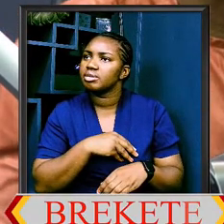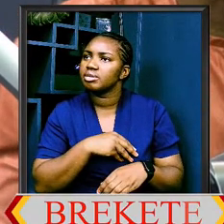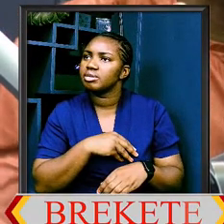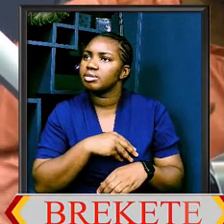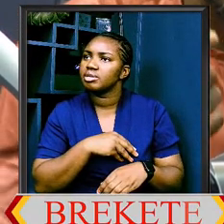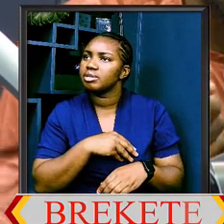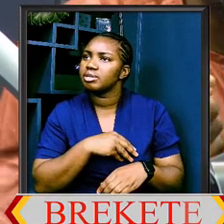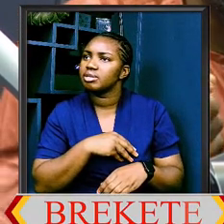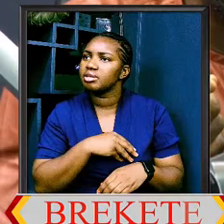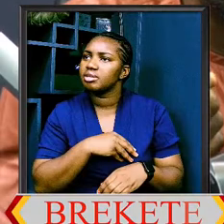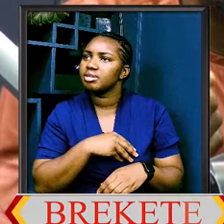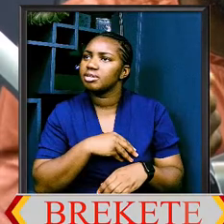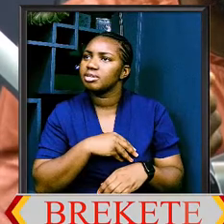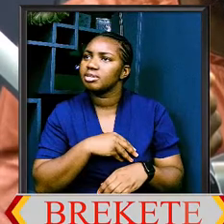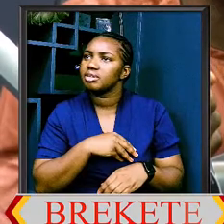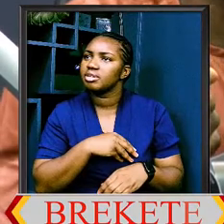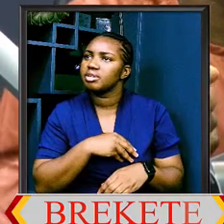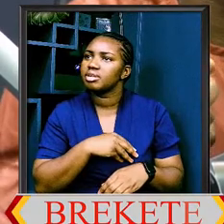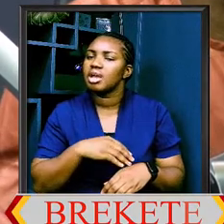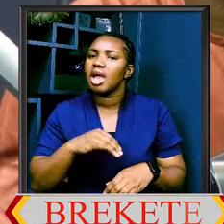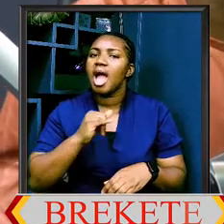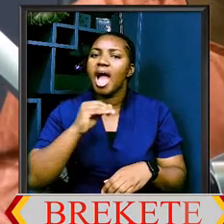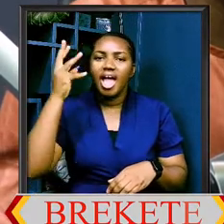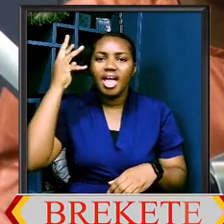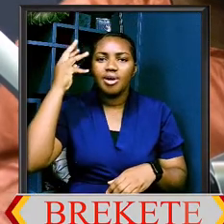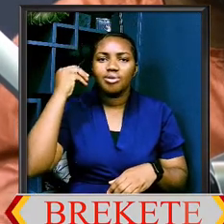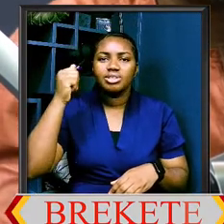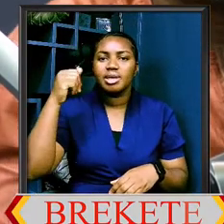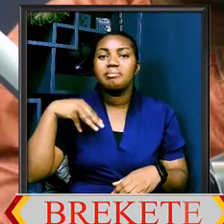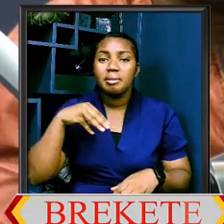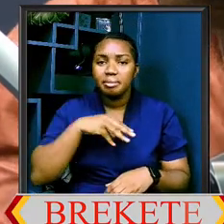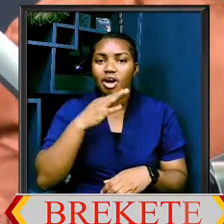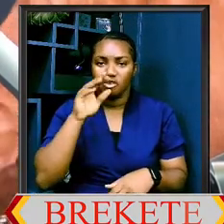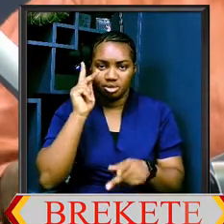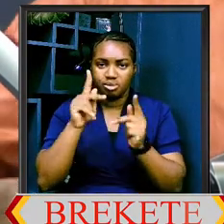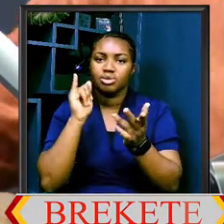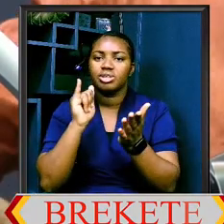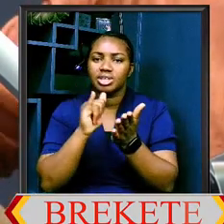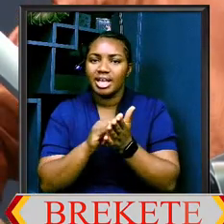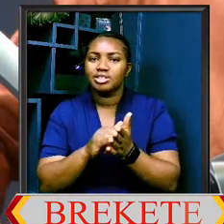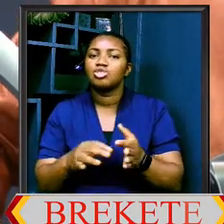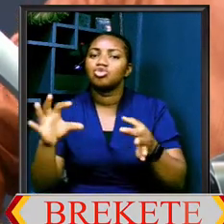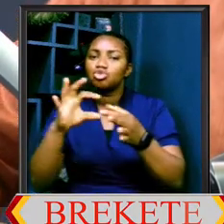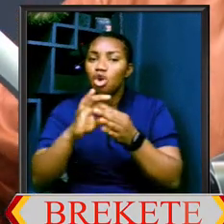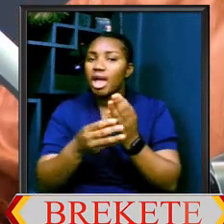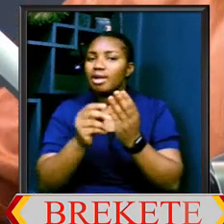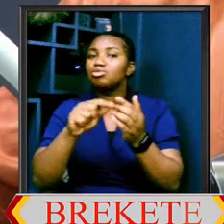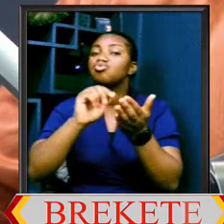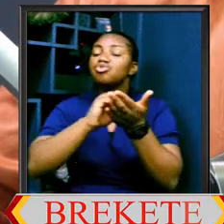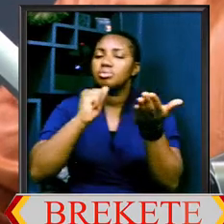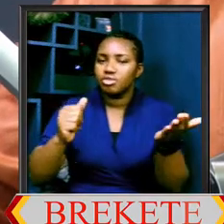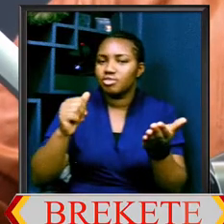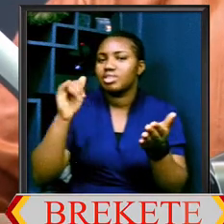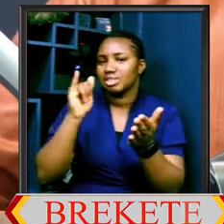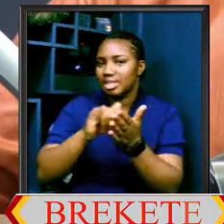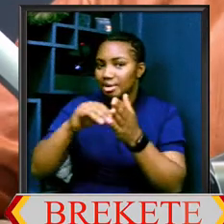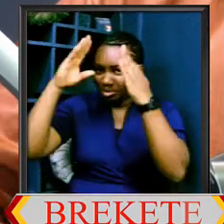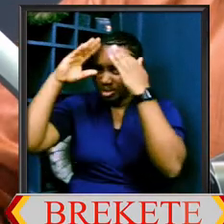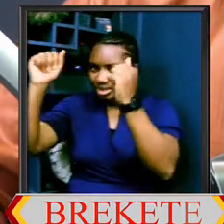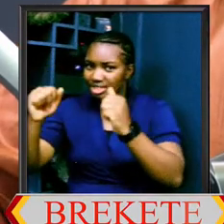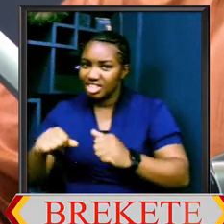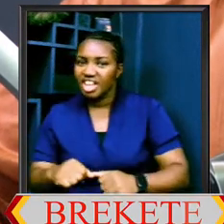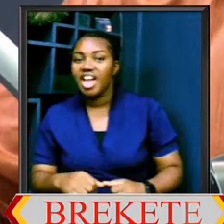Oh, now God catch you. Not only to me, sir. You know. You don't know, say,